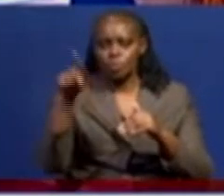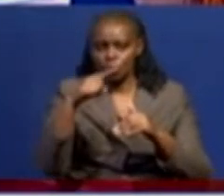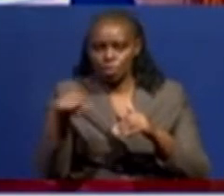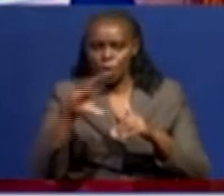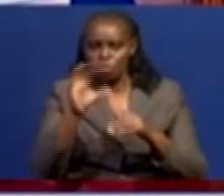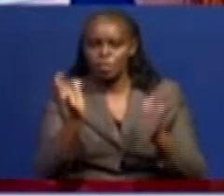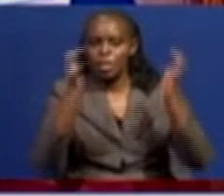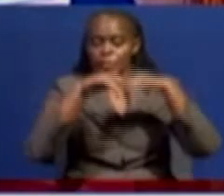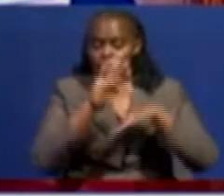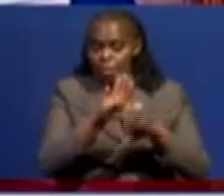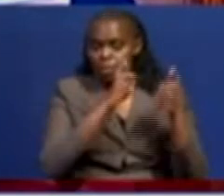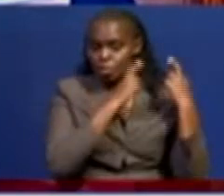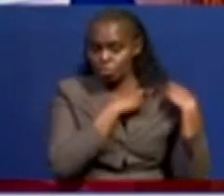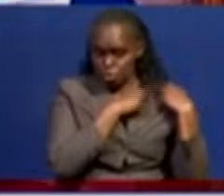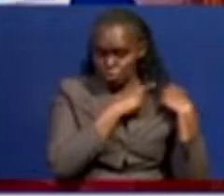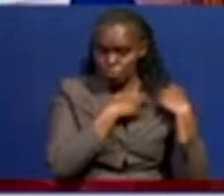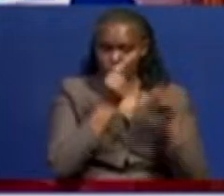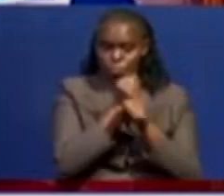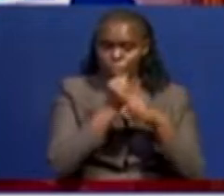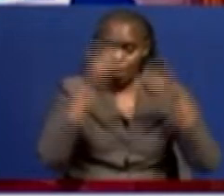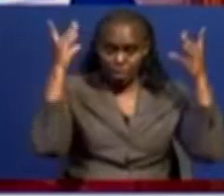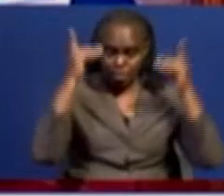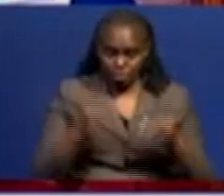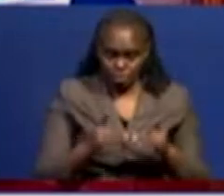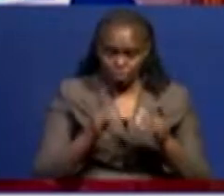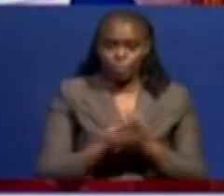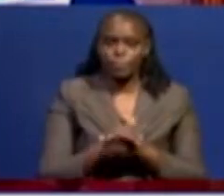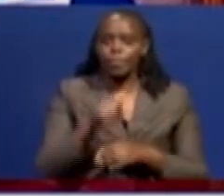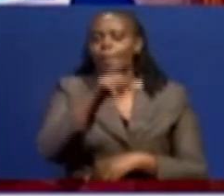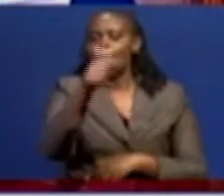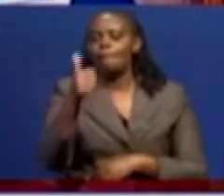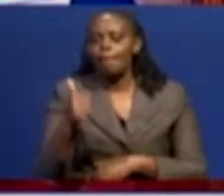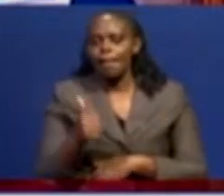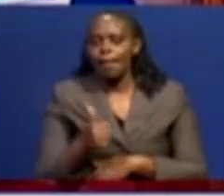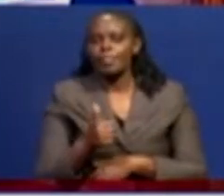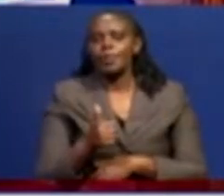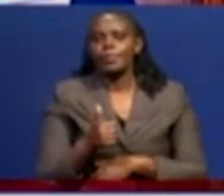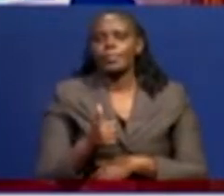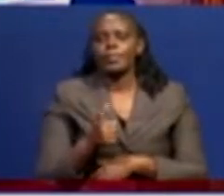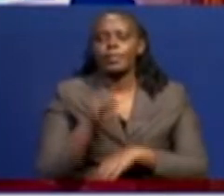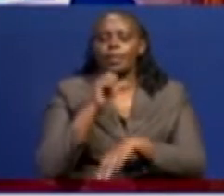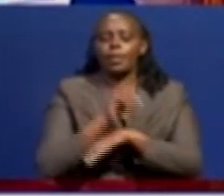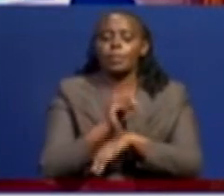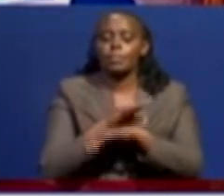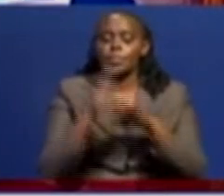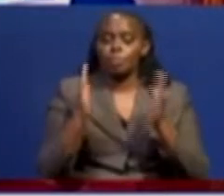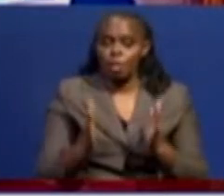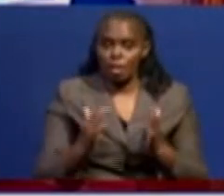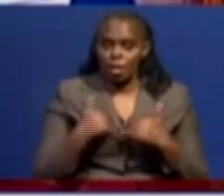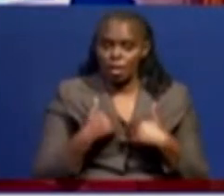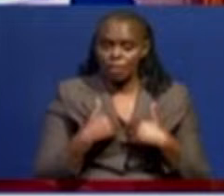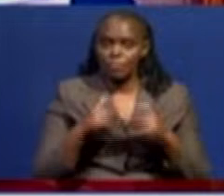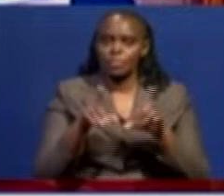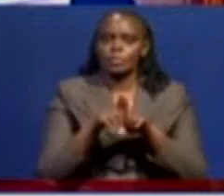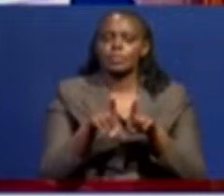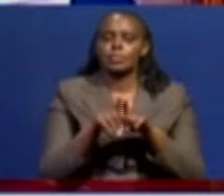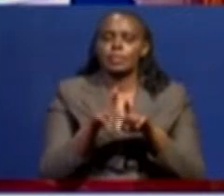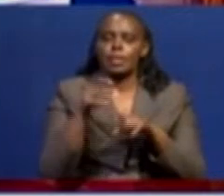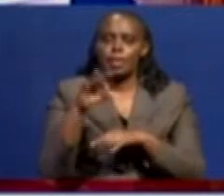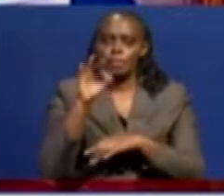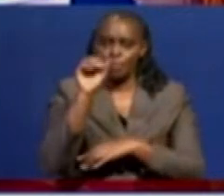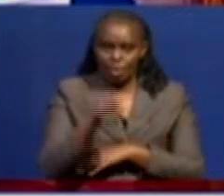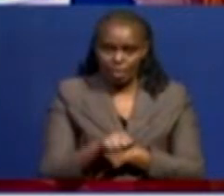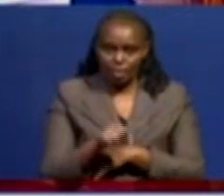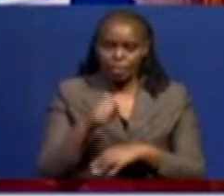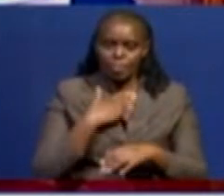not? The county assembly. Thank you. Do you have any other advisory in that